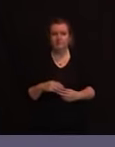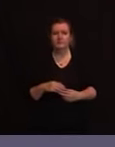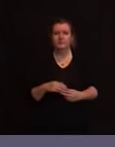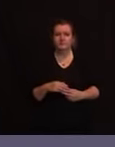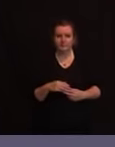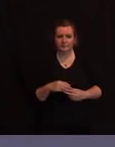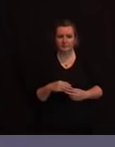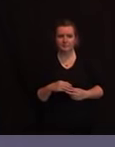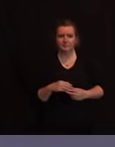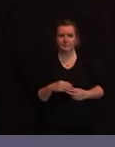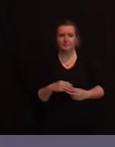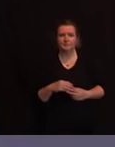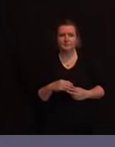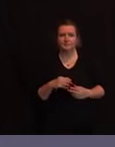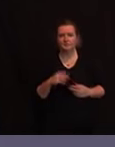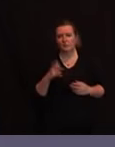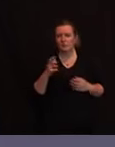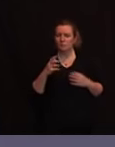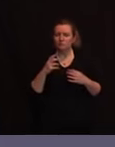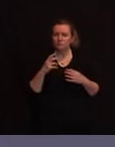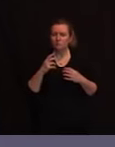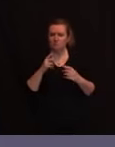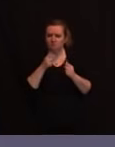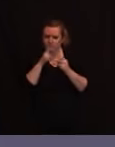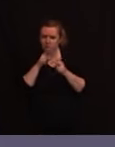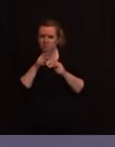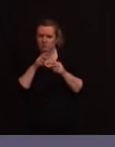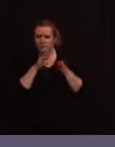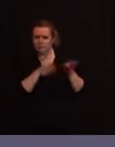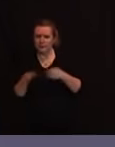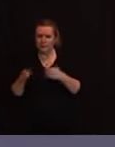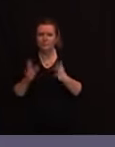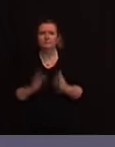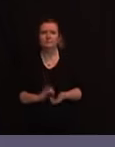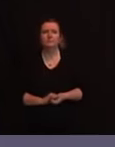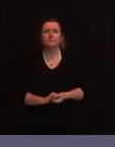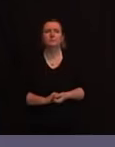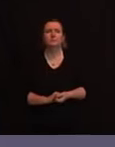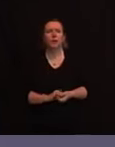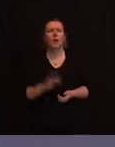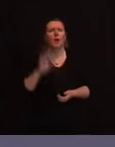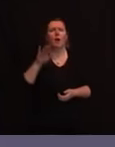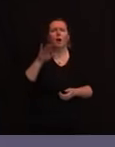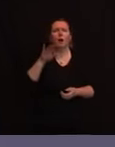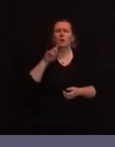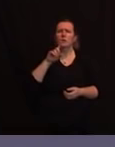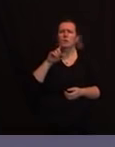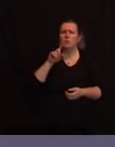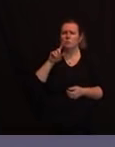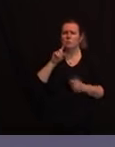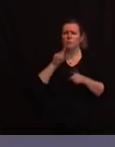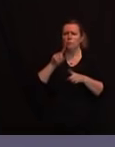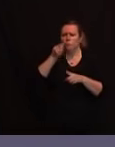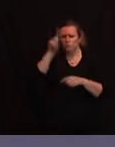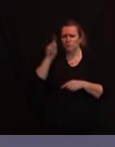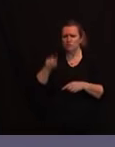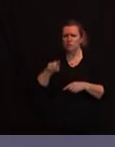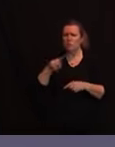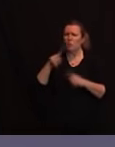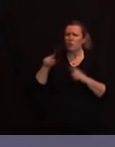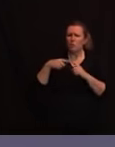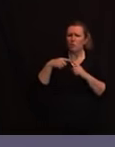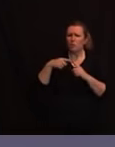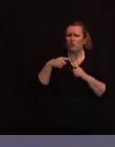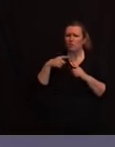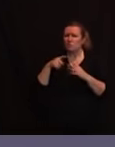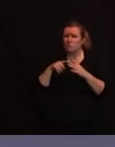term. Do we have any sense, though, Governor, when this might start to roll out in a large scale? You know, we keep hearing soon, and I understand there's